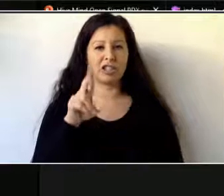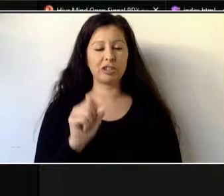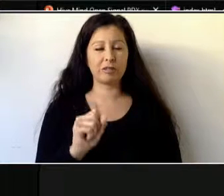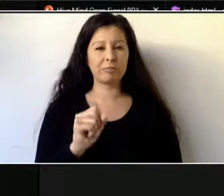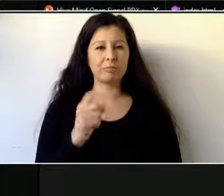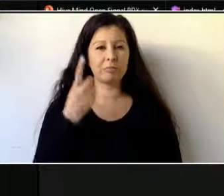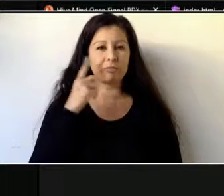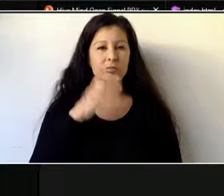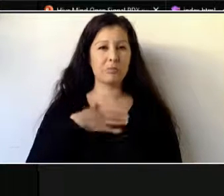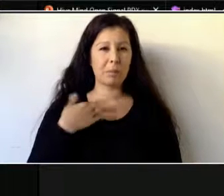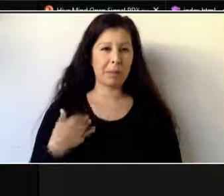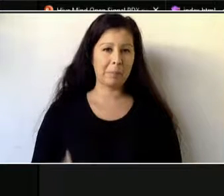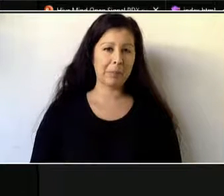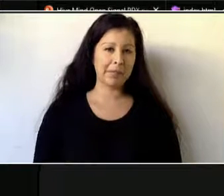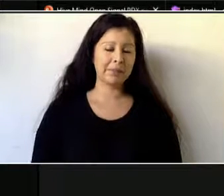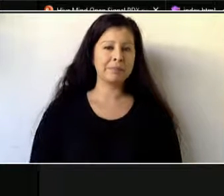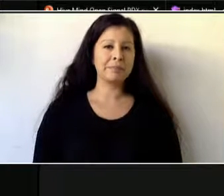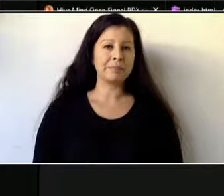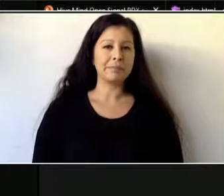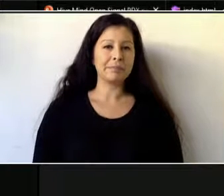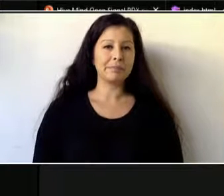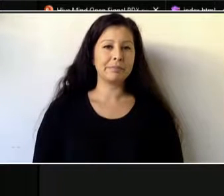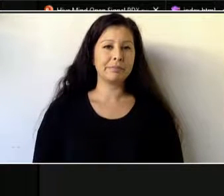for my body.